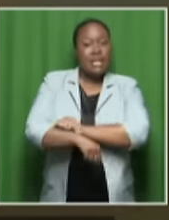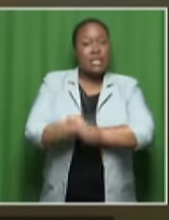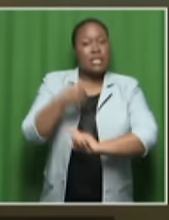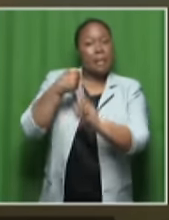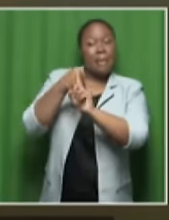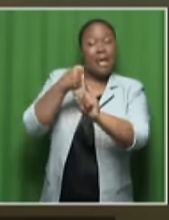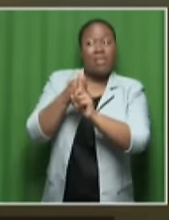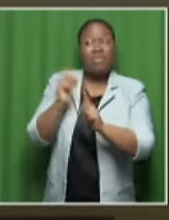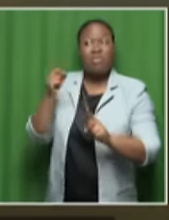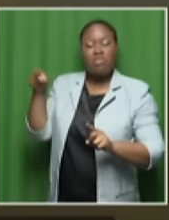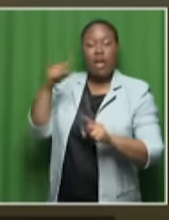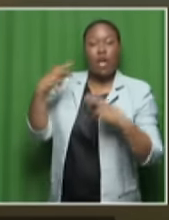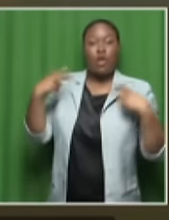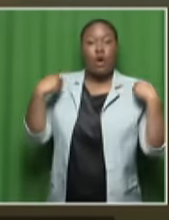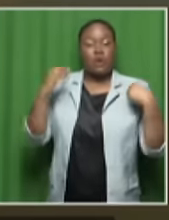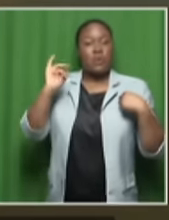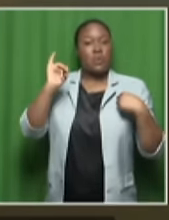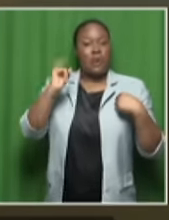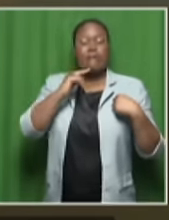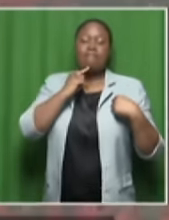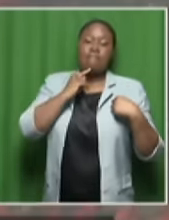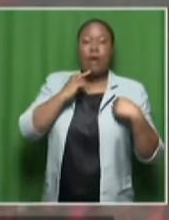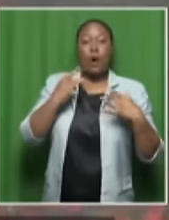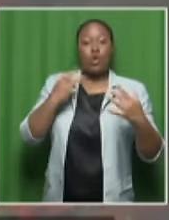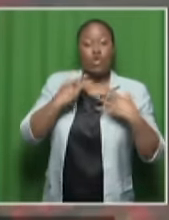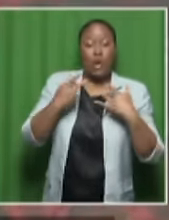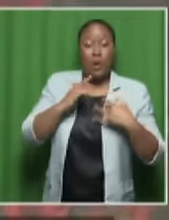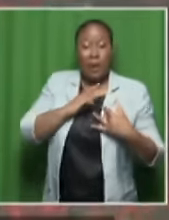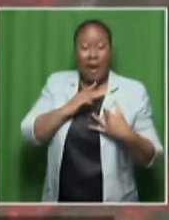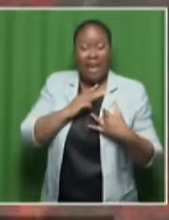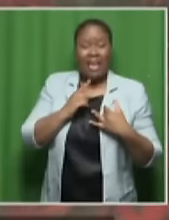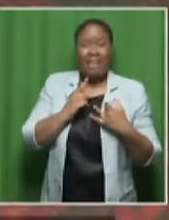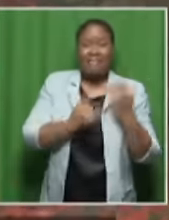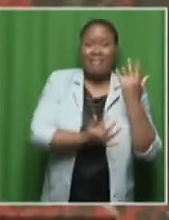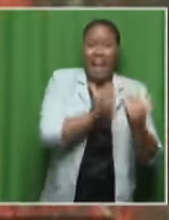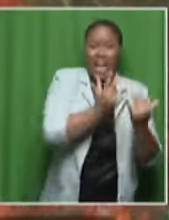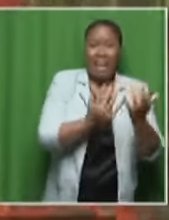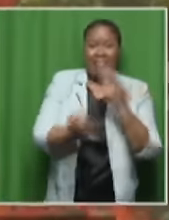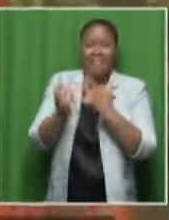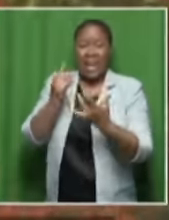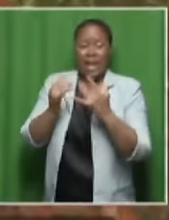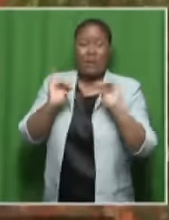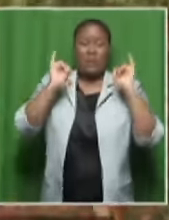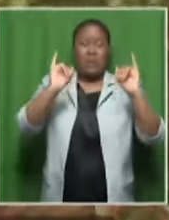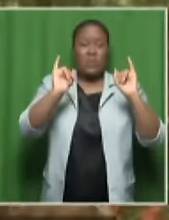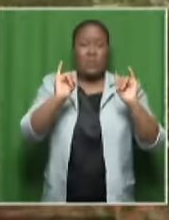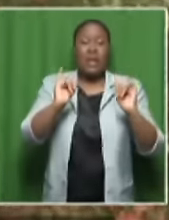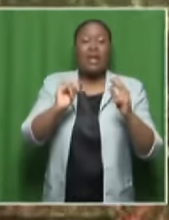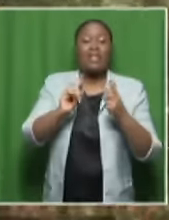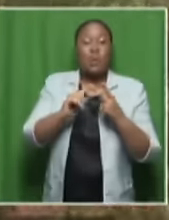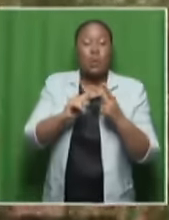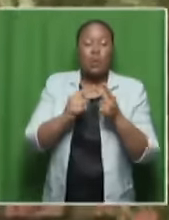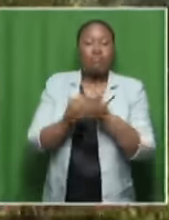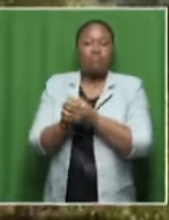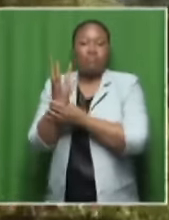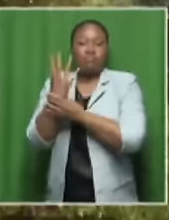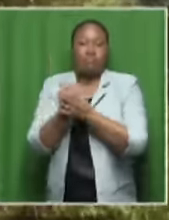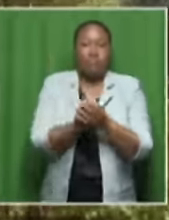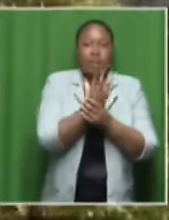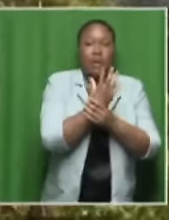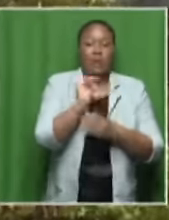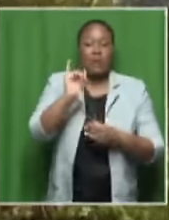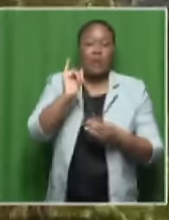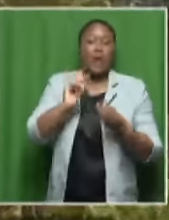concern. Following 2 major floods, the increasingly dense vegetation posed a risk. Combined with strong wind and very